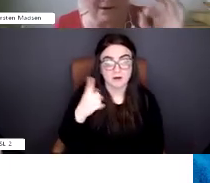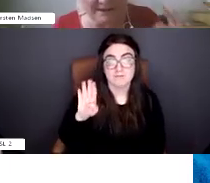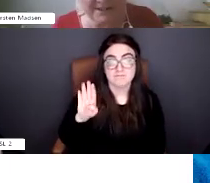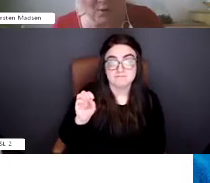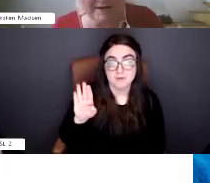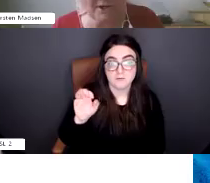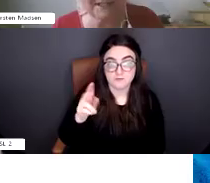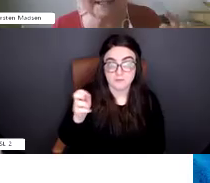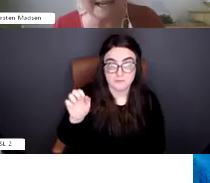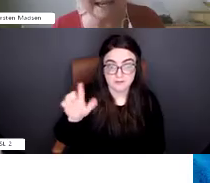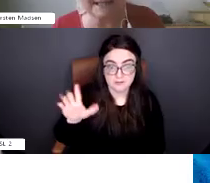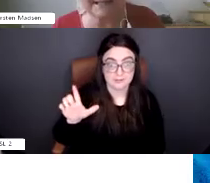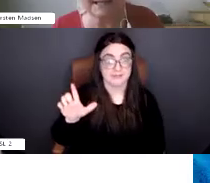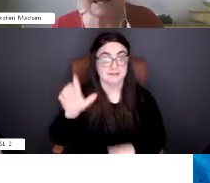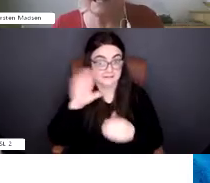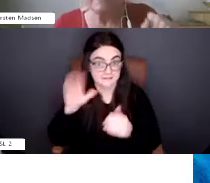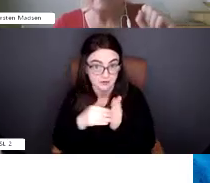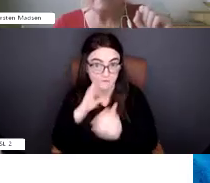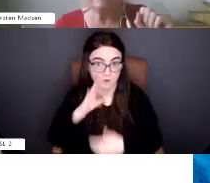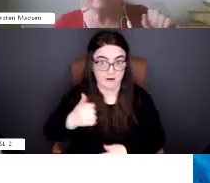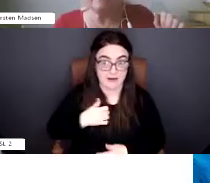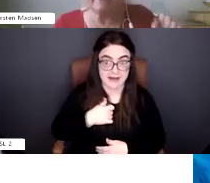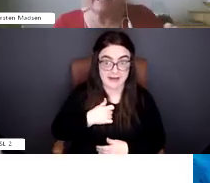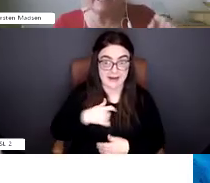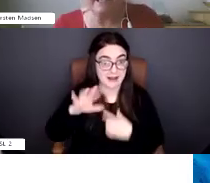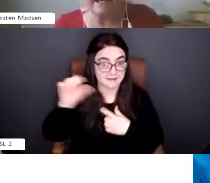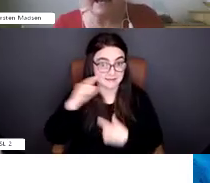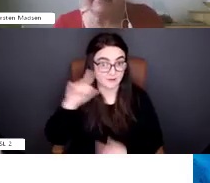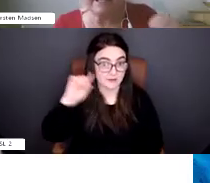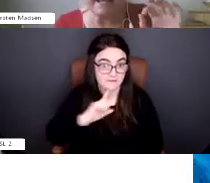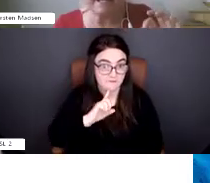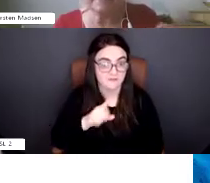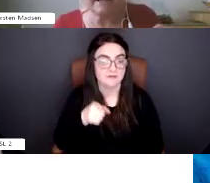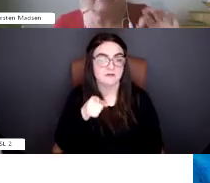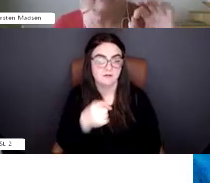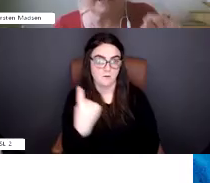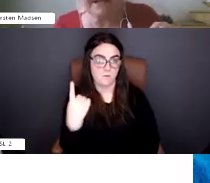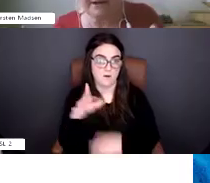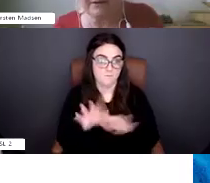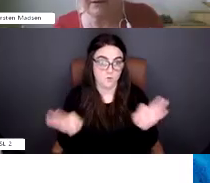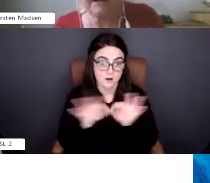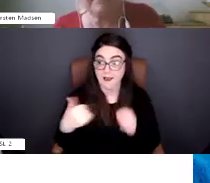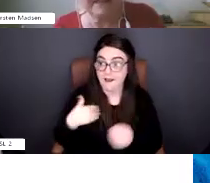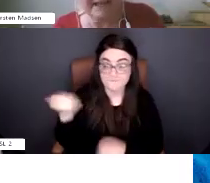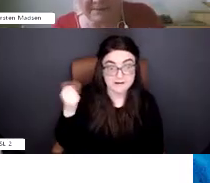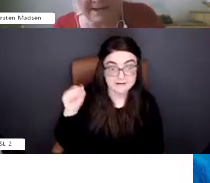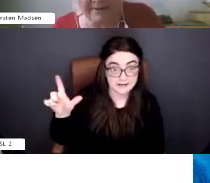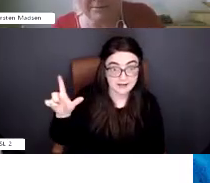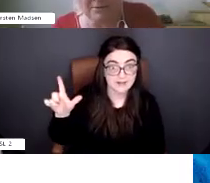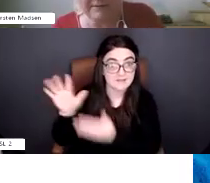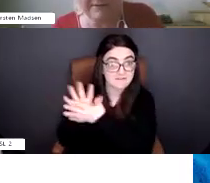they're also one of our sites. And they have an ASL video of